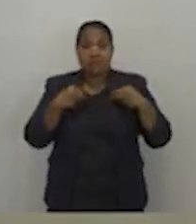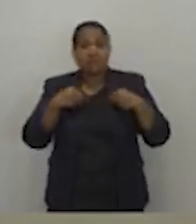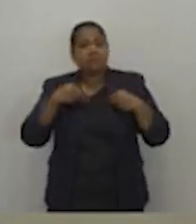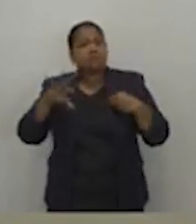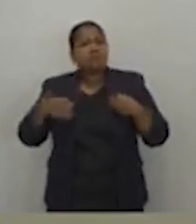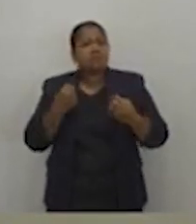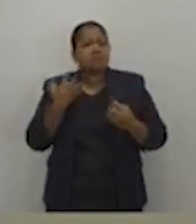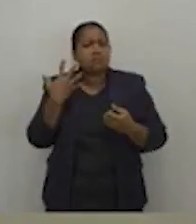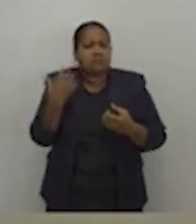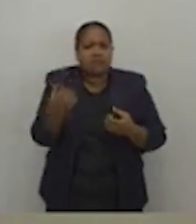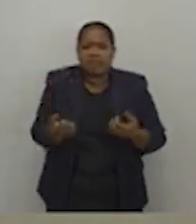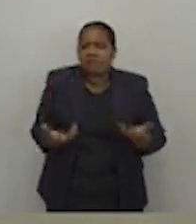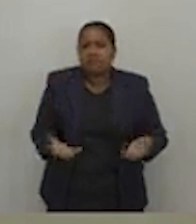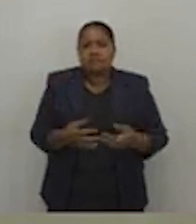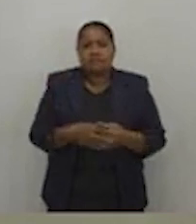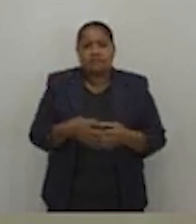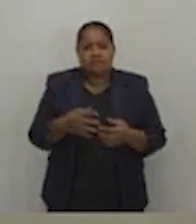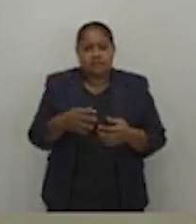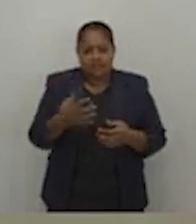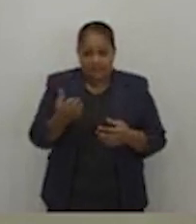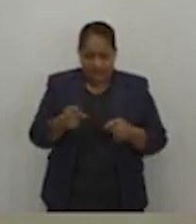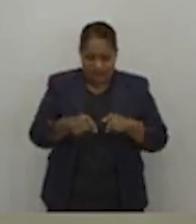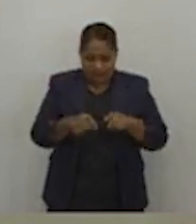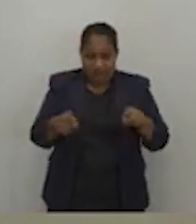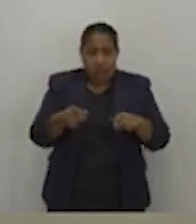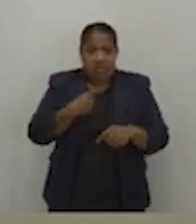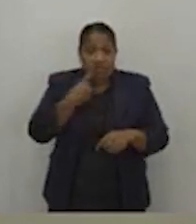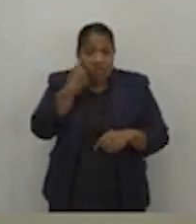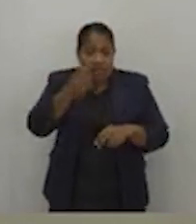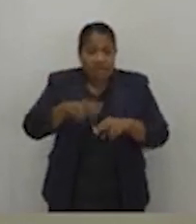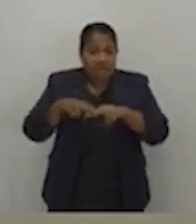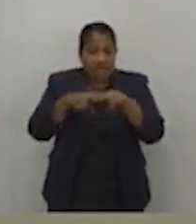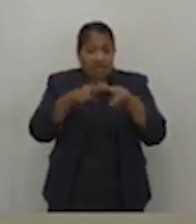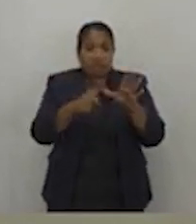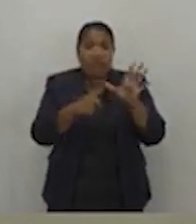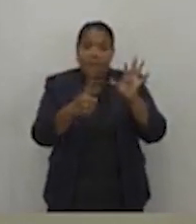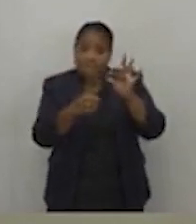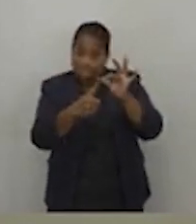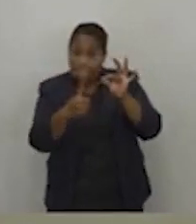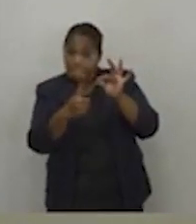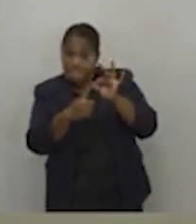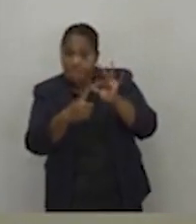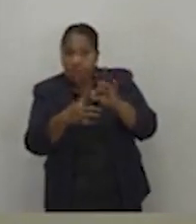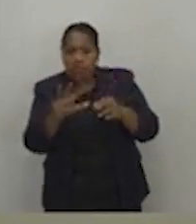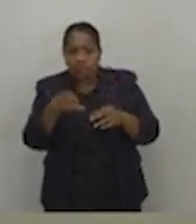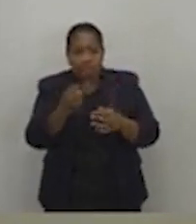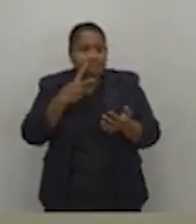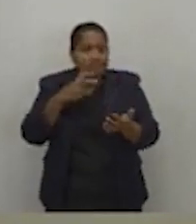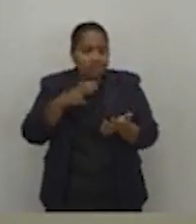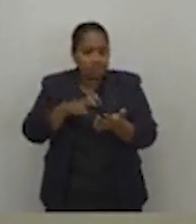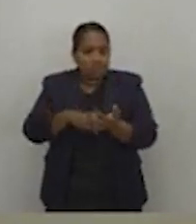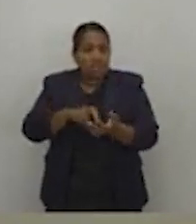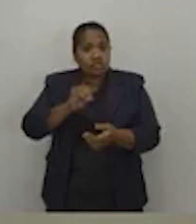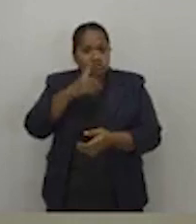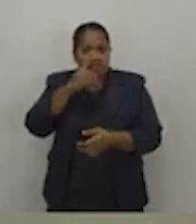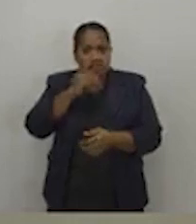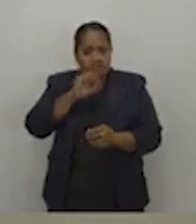the Care Fiji app, or they must register their details for contact tracing purposes.